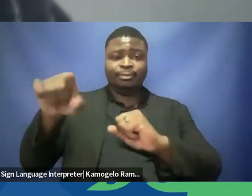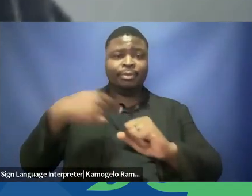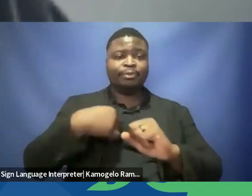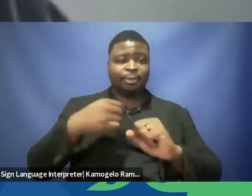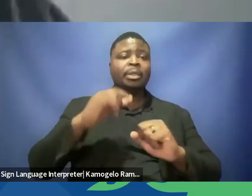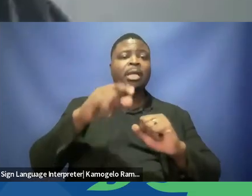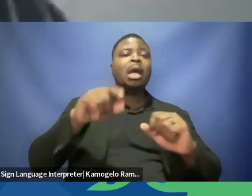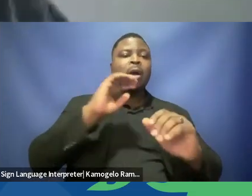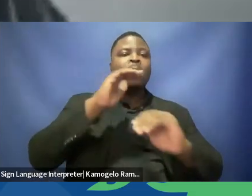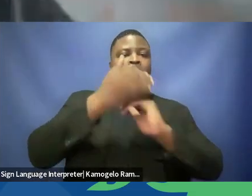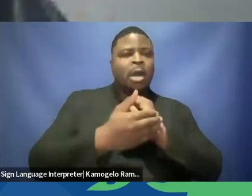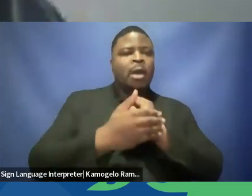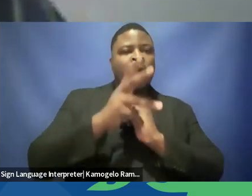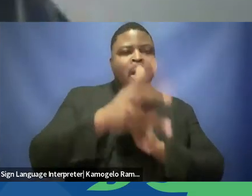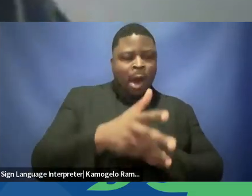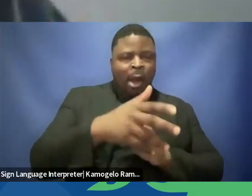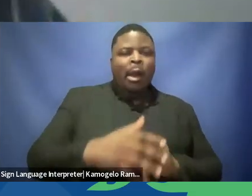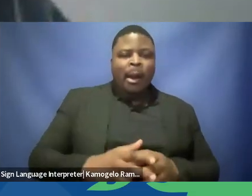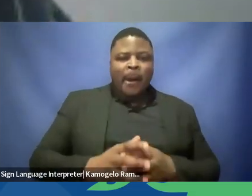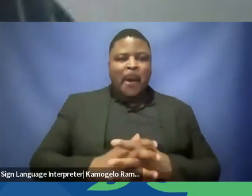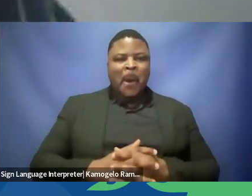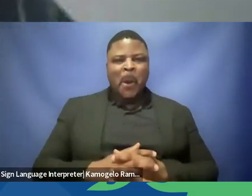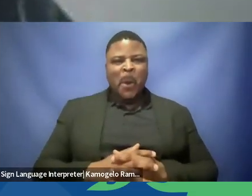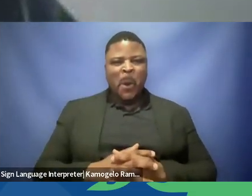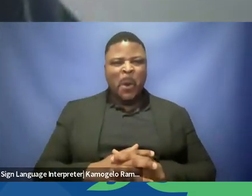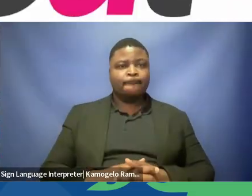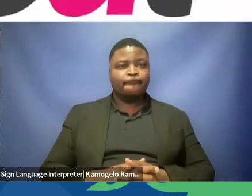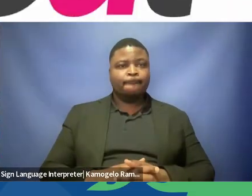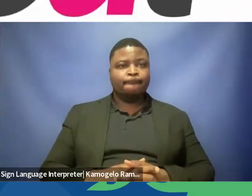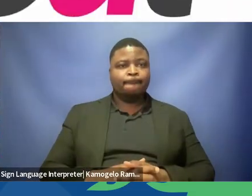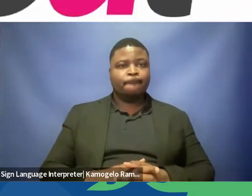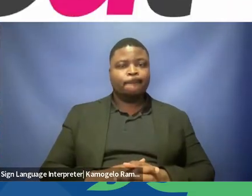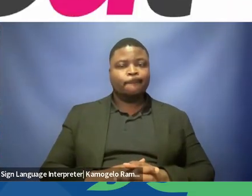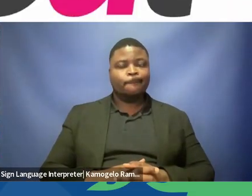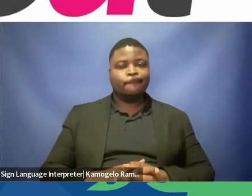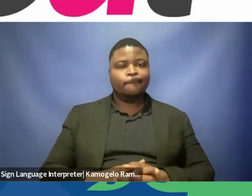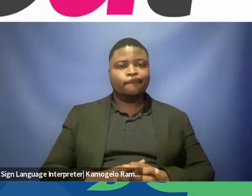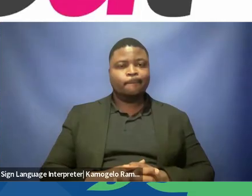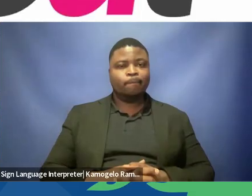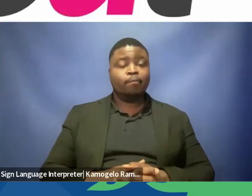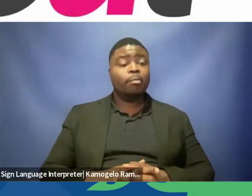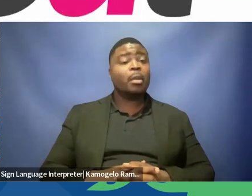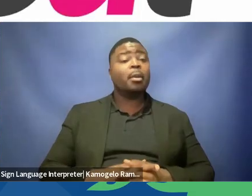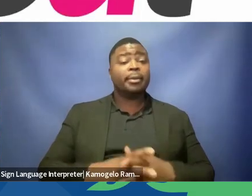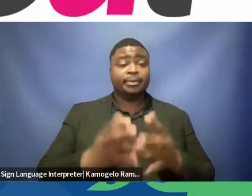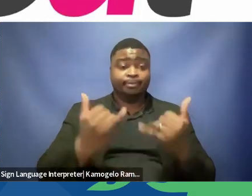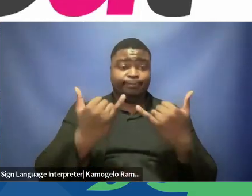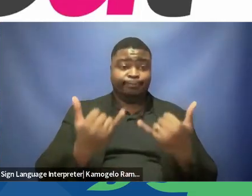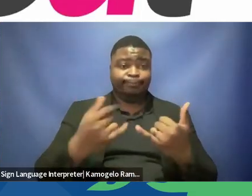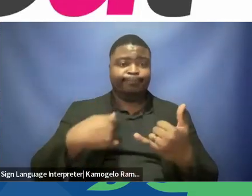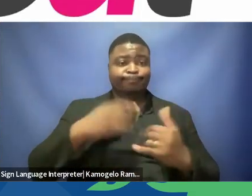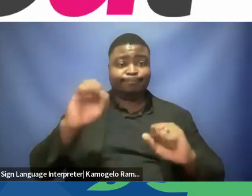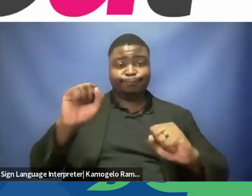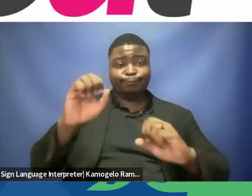it and to maybe give some structure to the conversation as well. So today I'm going to speak to you about the values